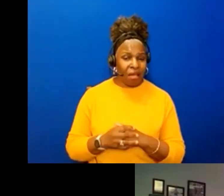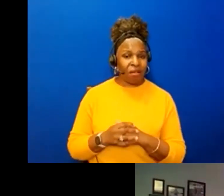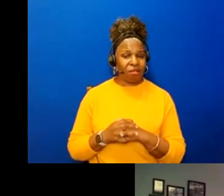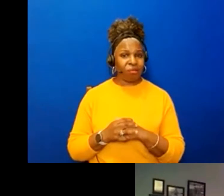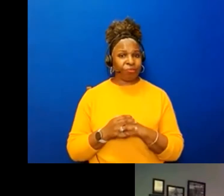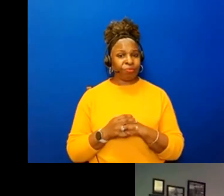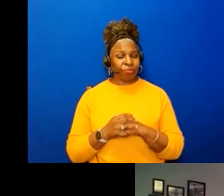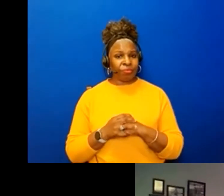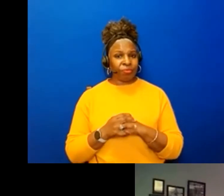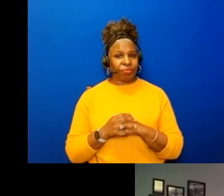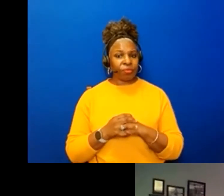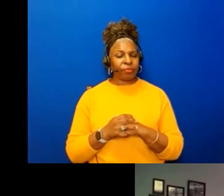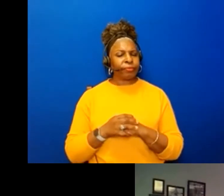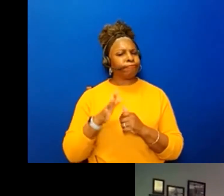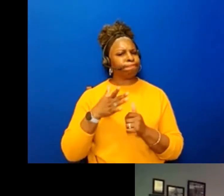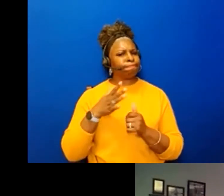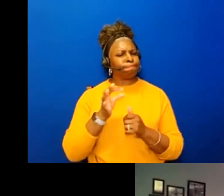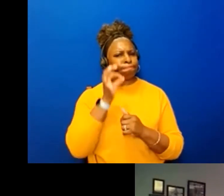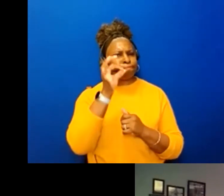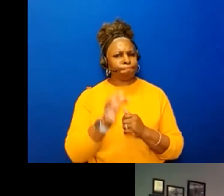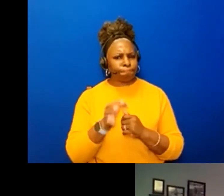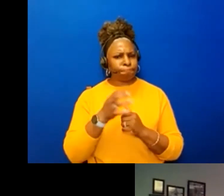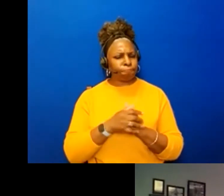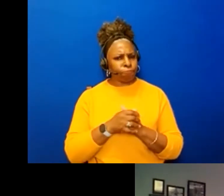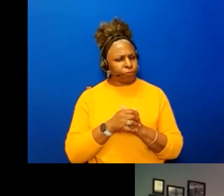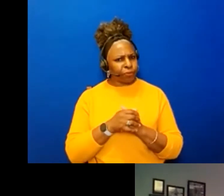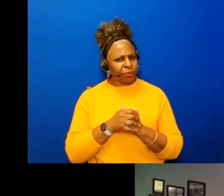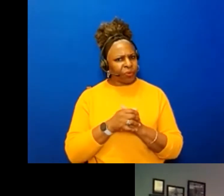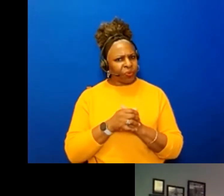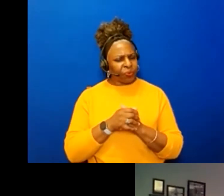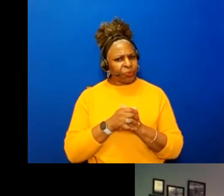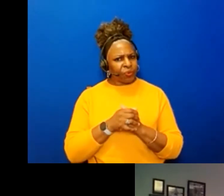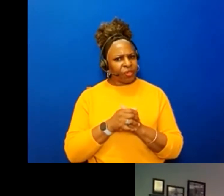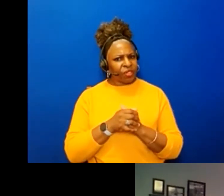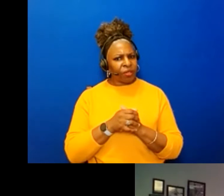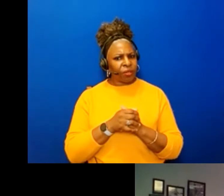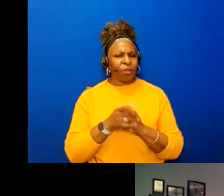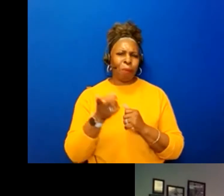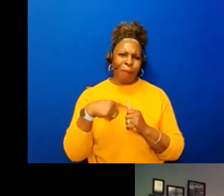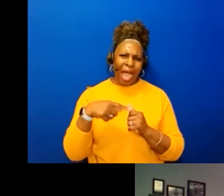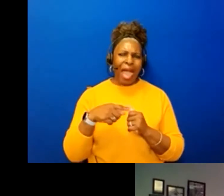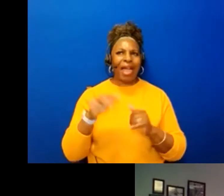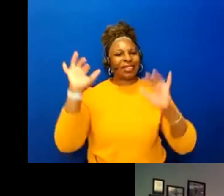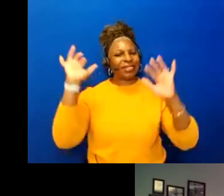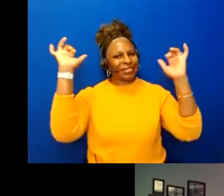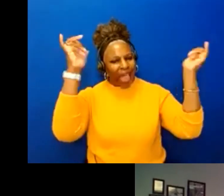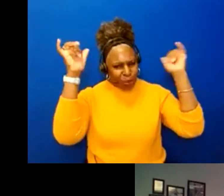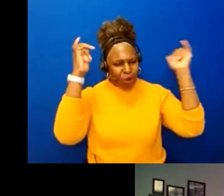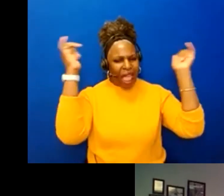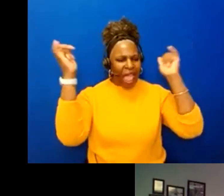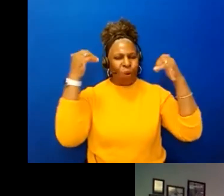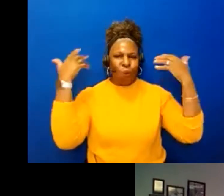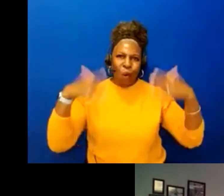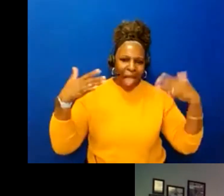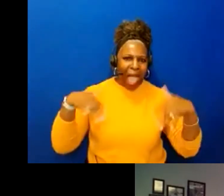Thank you. I wanted to ask you, given that you come back and you're celebrated and it's brilliant, but we don't get to see